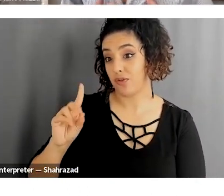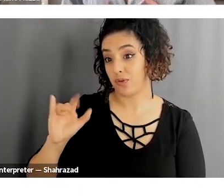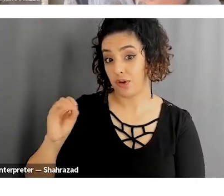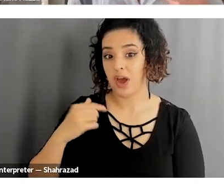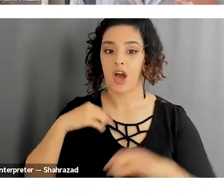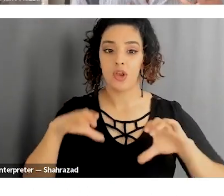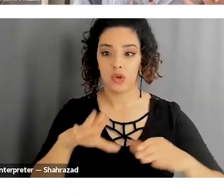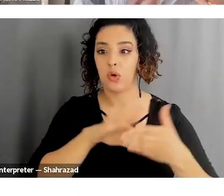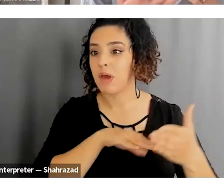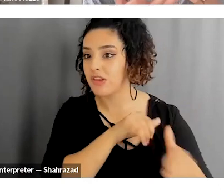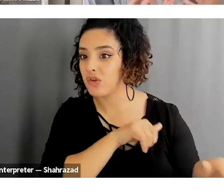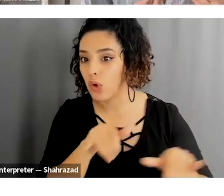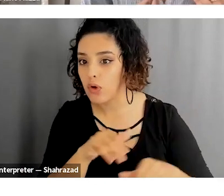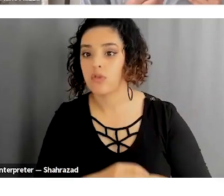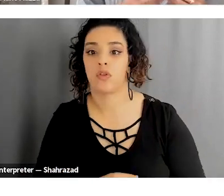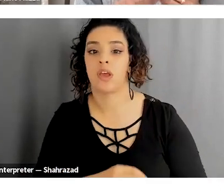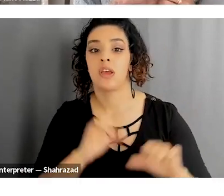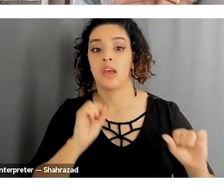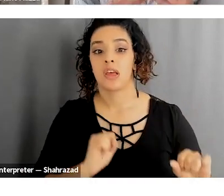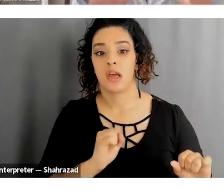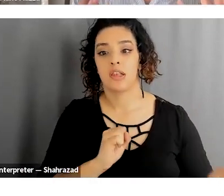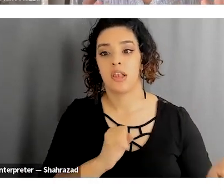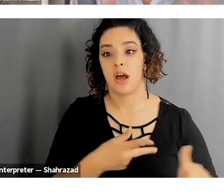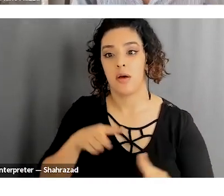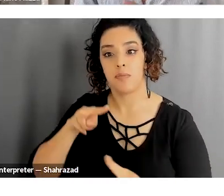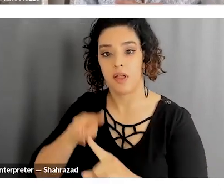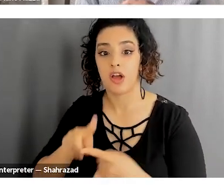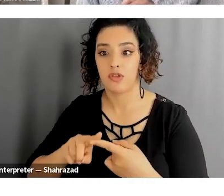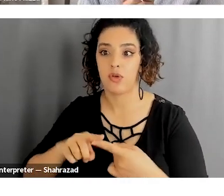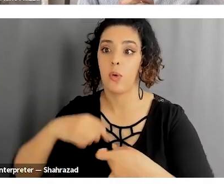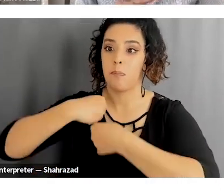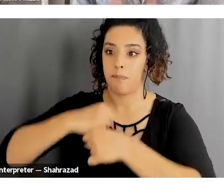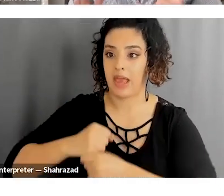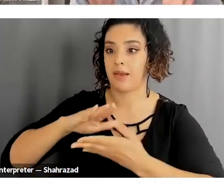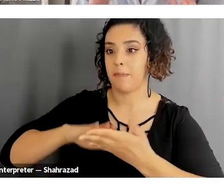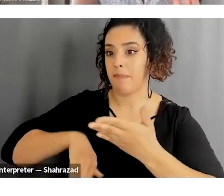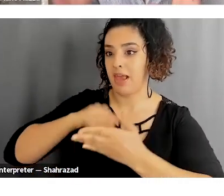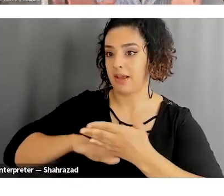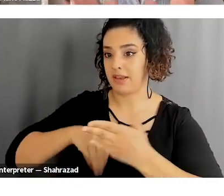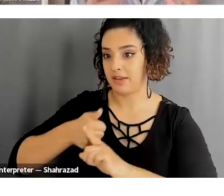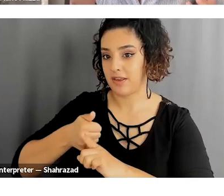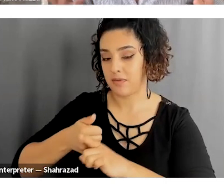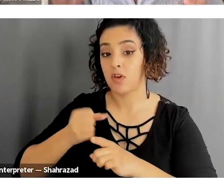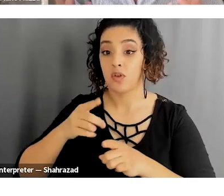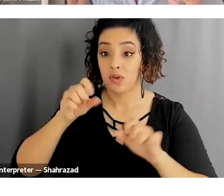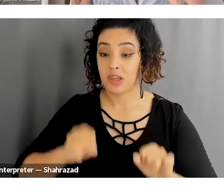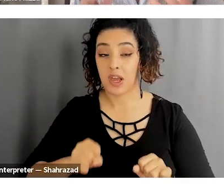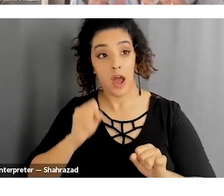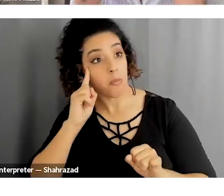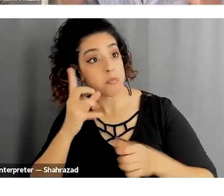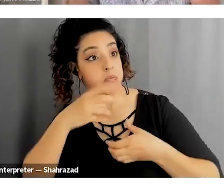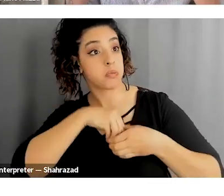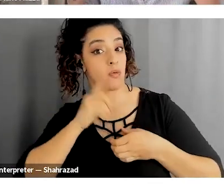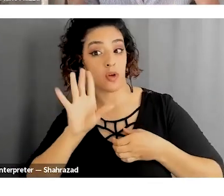Natural dyes can also be applied, and extracts can be applied to making paint. So that's also something you can kind of think of in your practice.